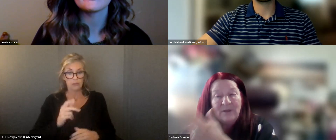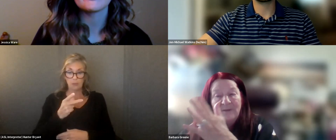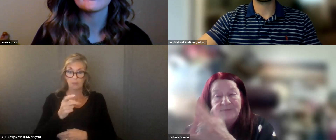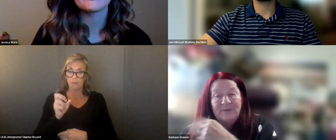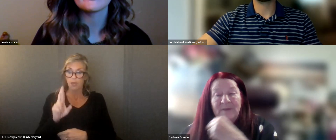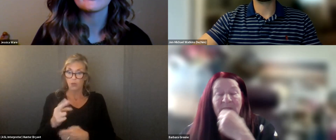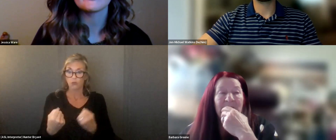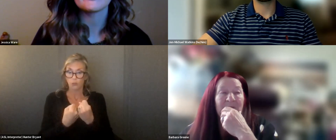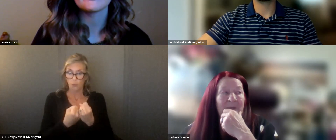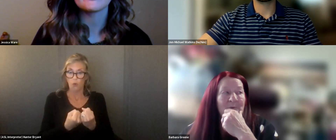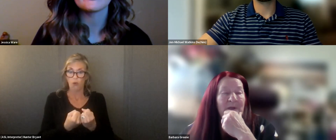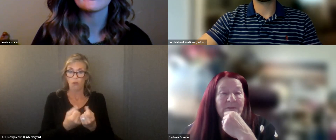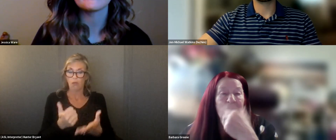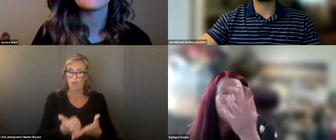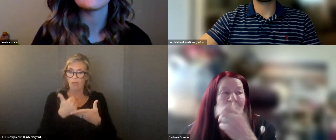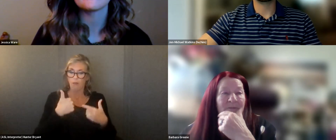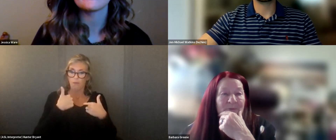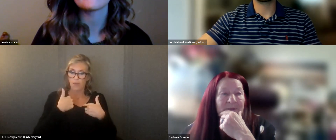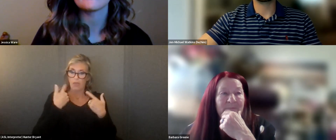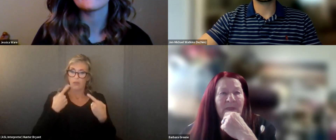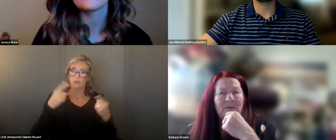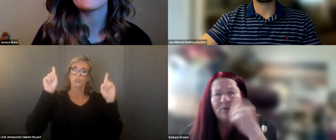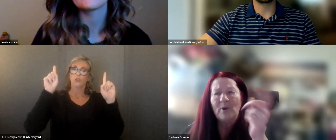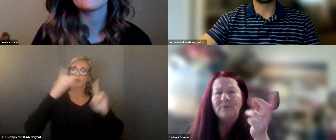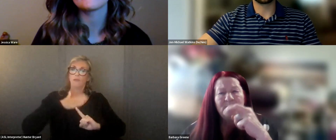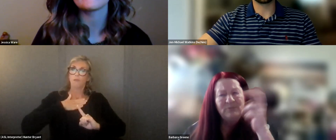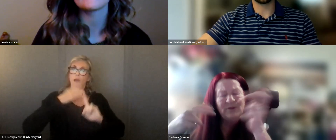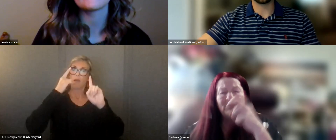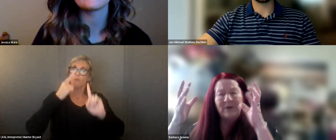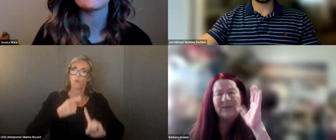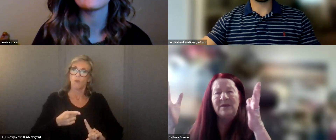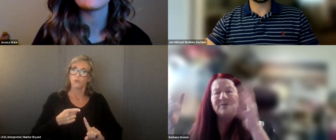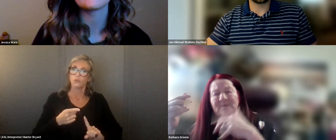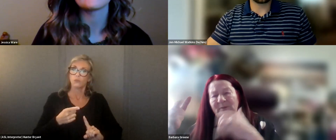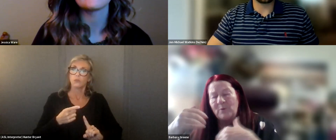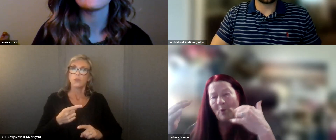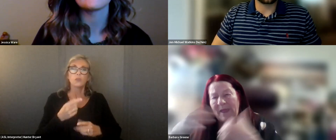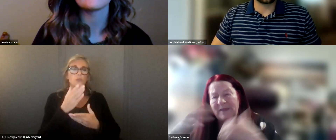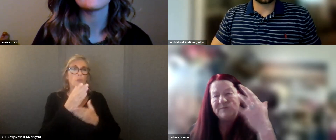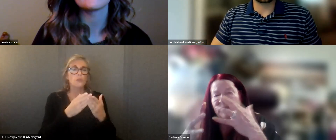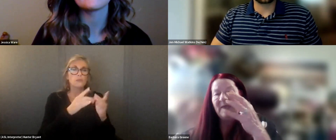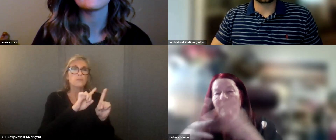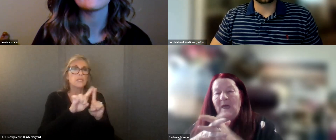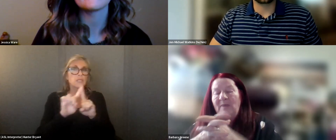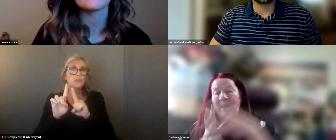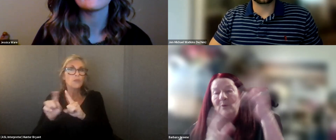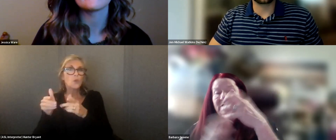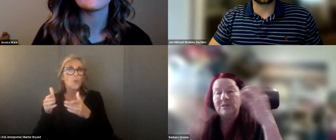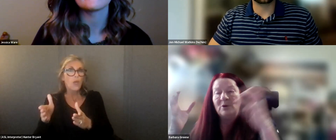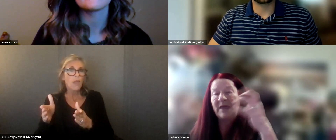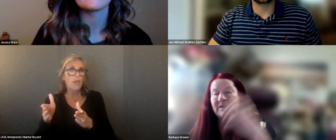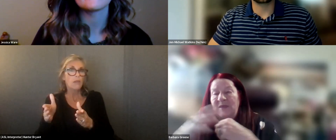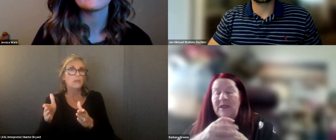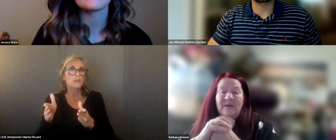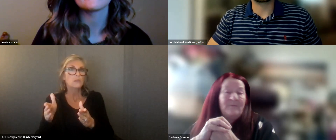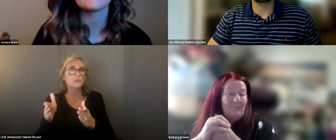the outcomes that were outlined for them. So there are some different ways